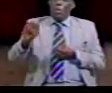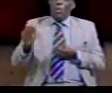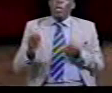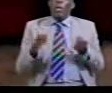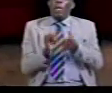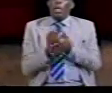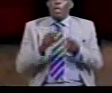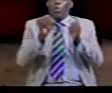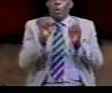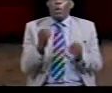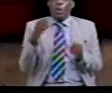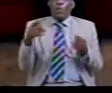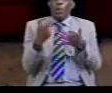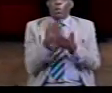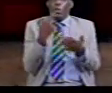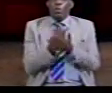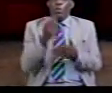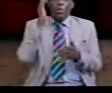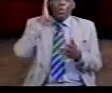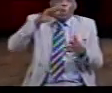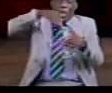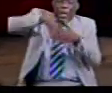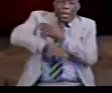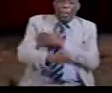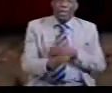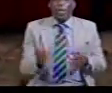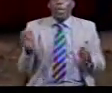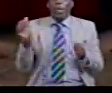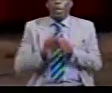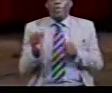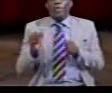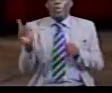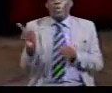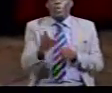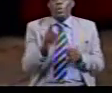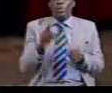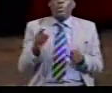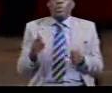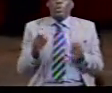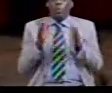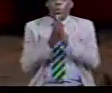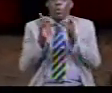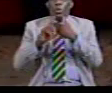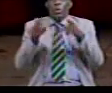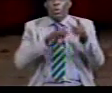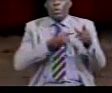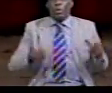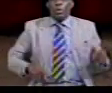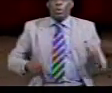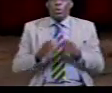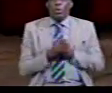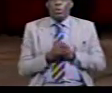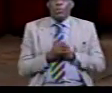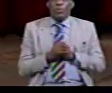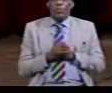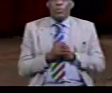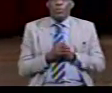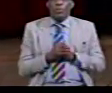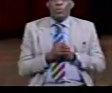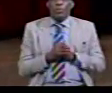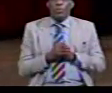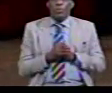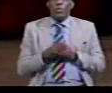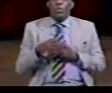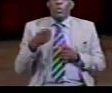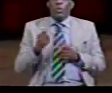will penetrate. Prions le Seigneur. Pray unto the Lord. Prions le Seigneur. Pray unto the Lord. La bonne nouvelle dans toutes les maisons. The good news